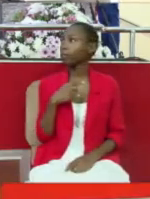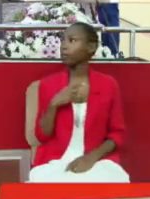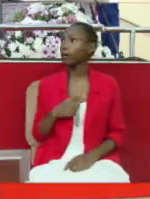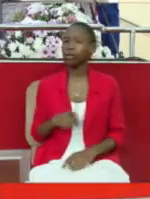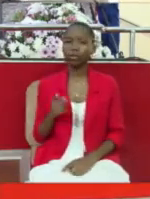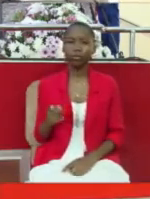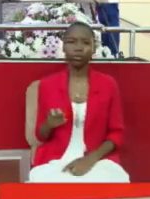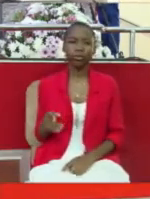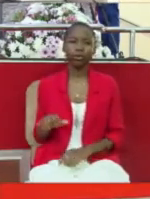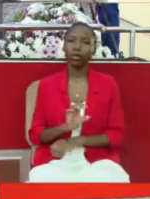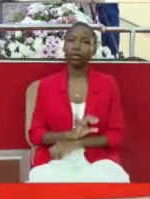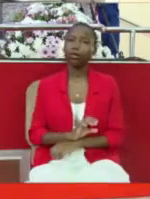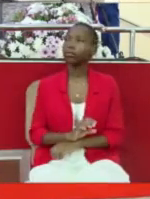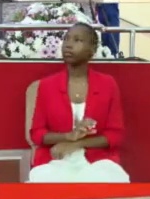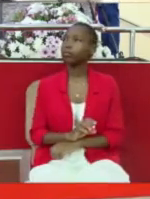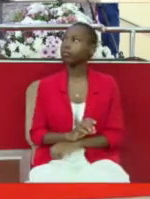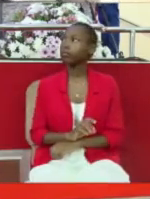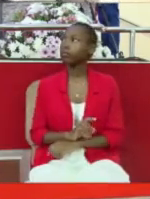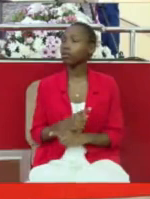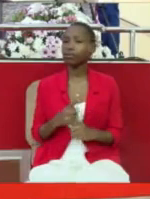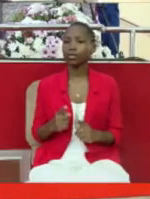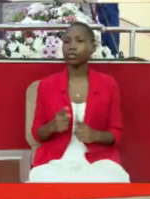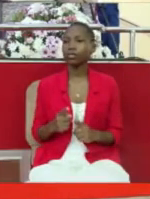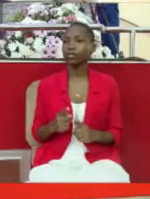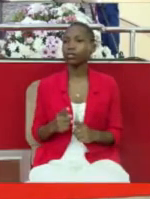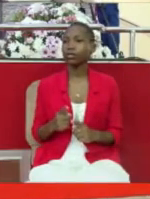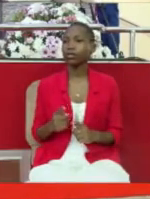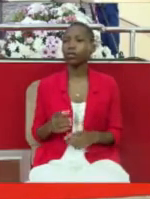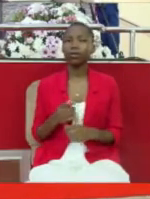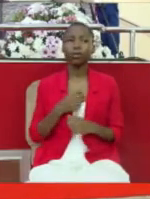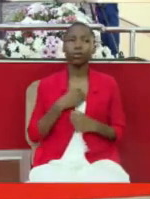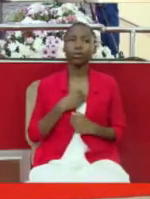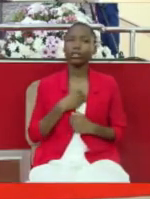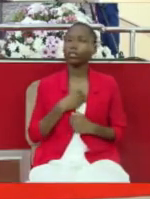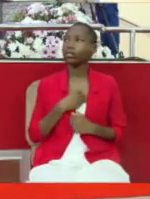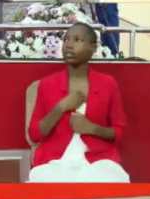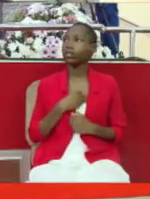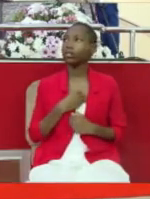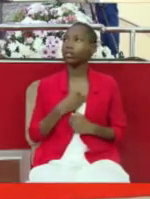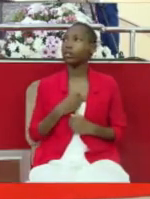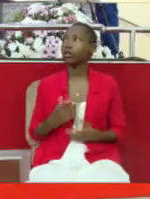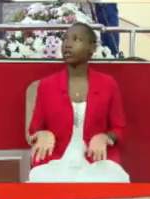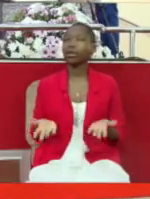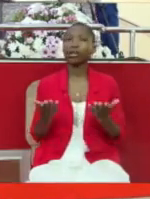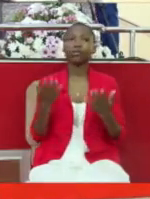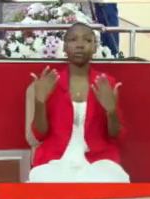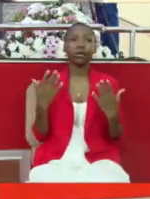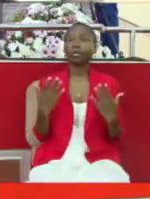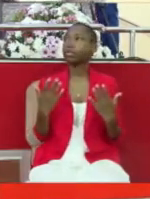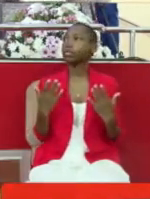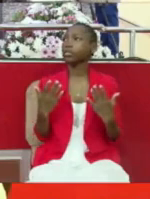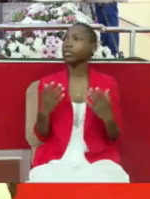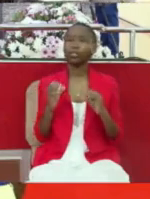be here. Pengine uko hapa. But you have kept on holding. Lakini umekuwa kizuia. You cannot lift up your hands to praise him. Hawezi ukainua mikono kumsifu. He